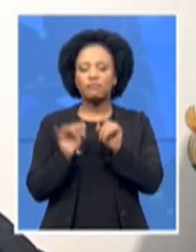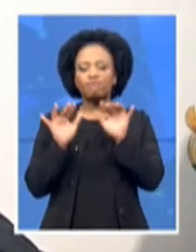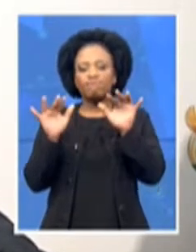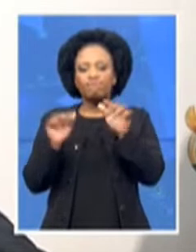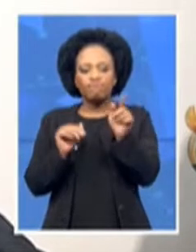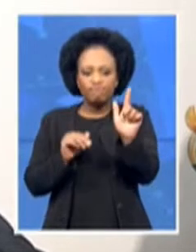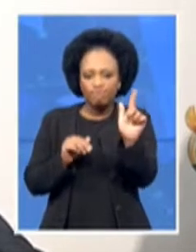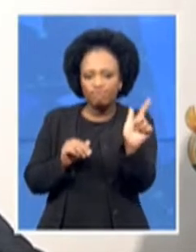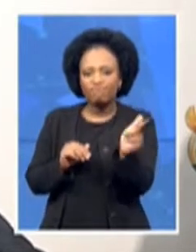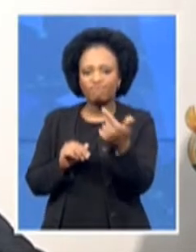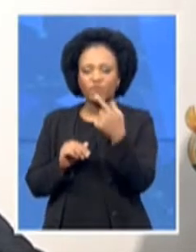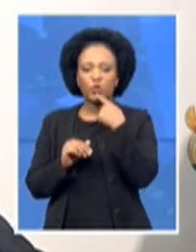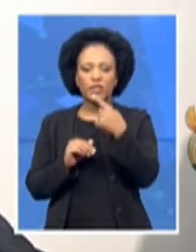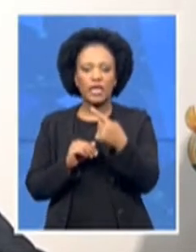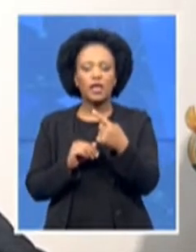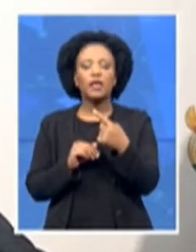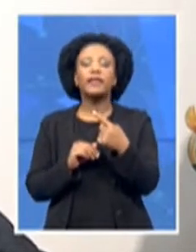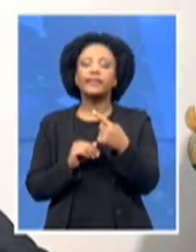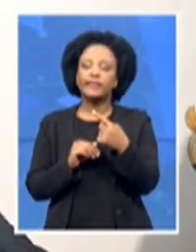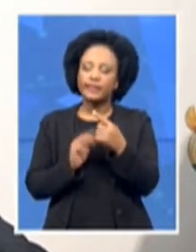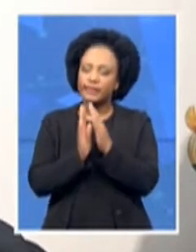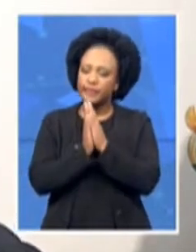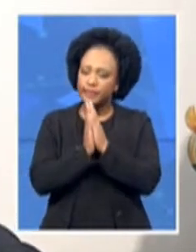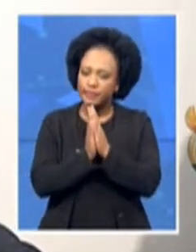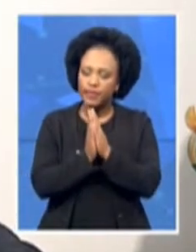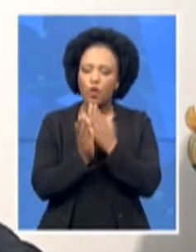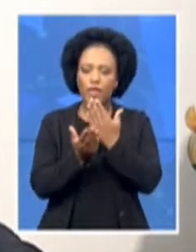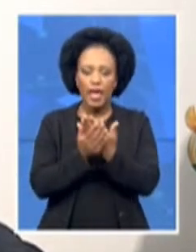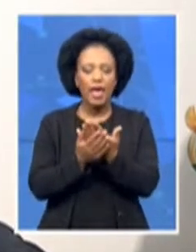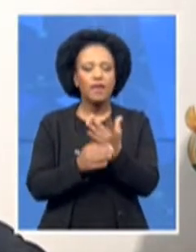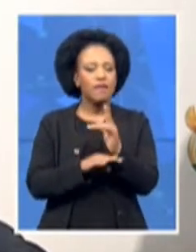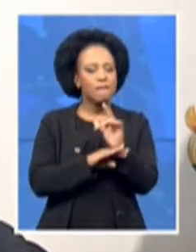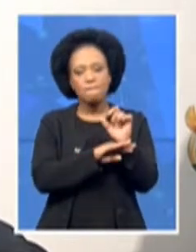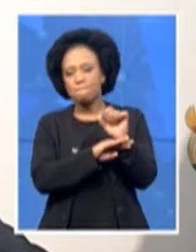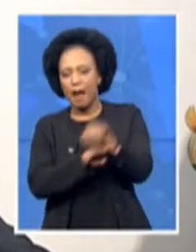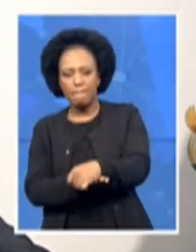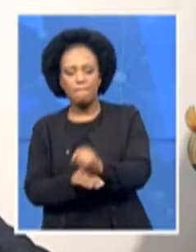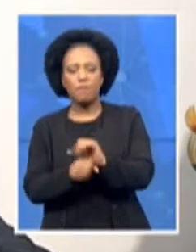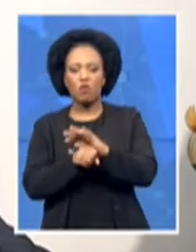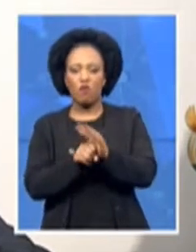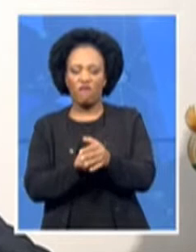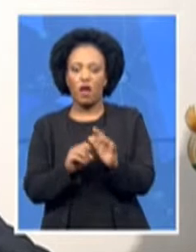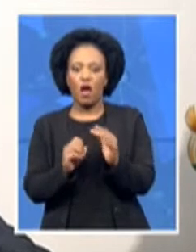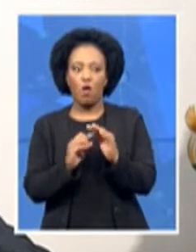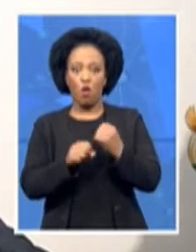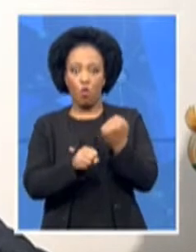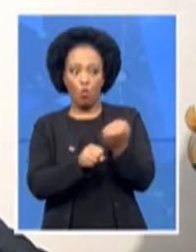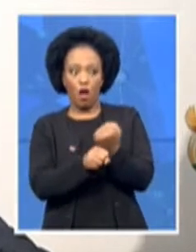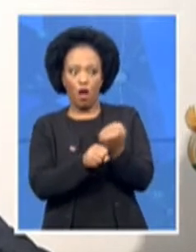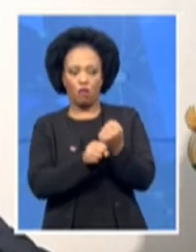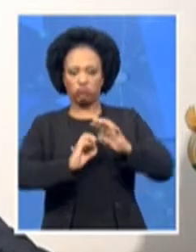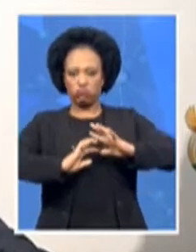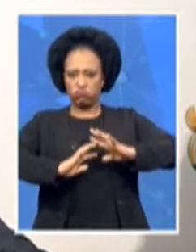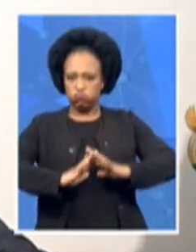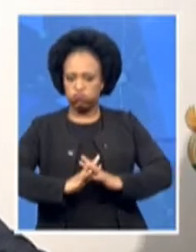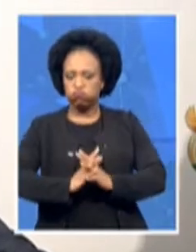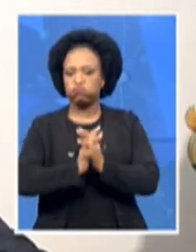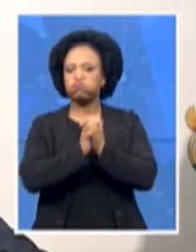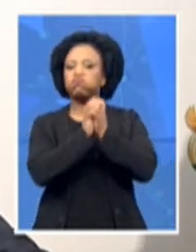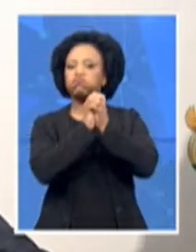COVID if we work together. We can actually have a much better end of the year, festive